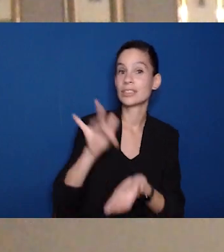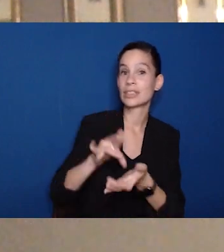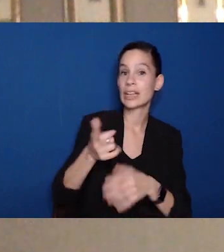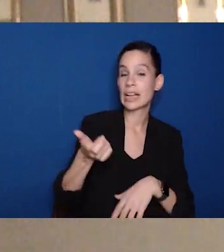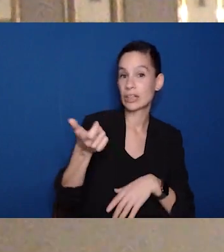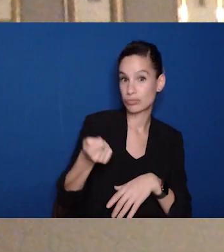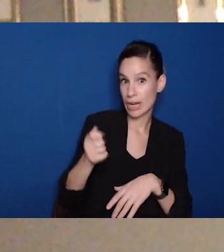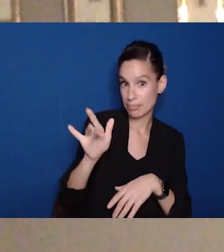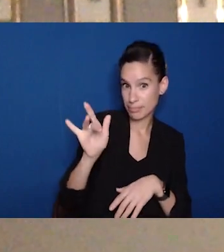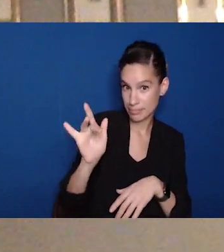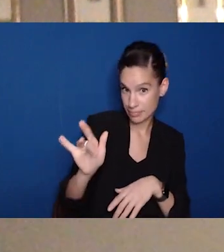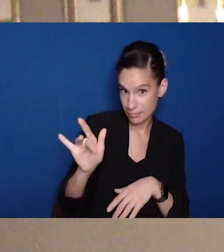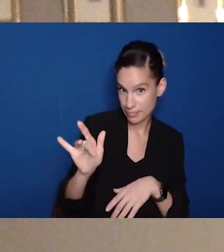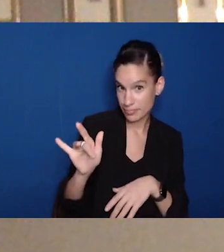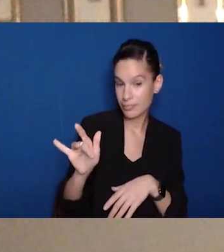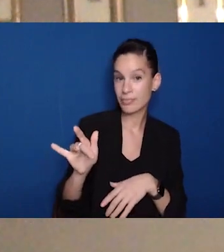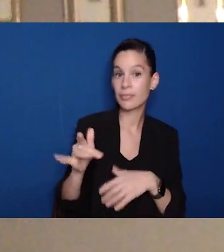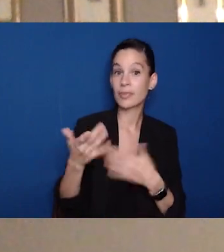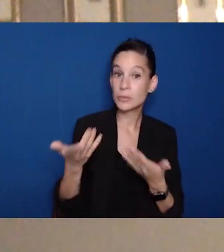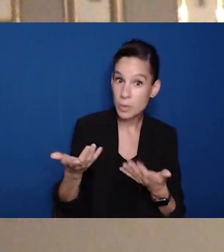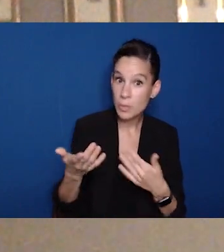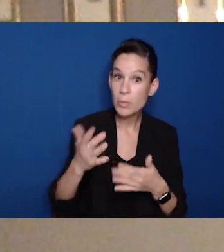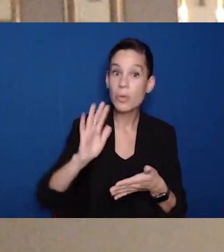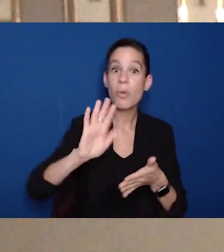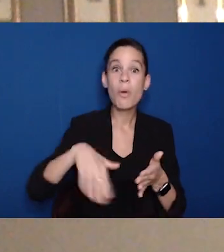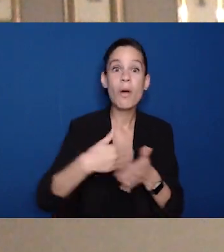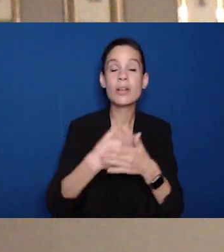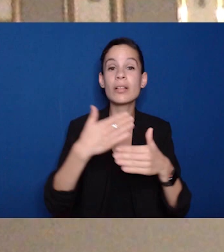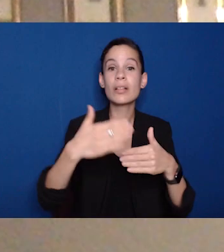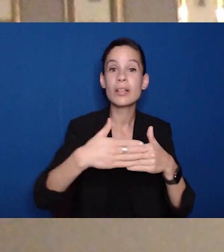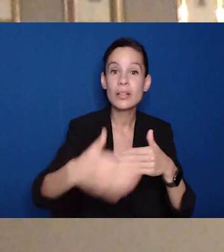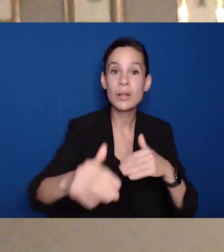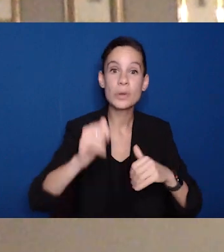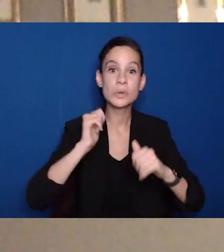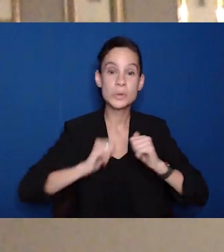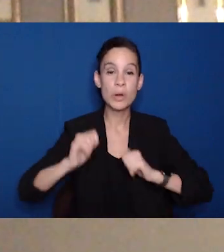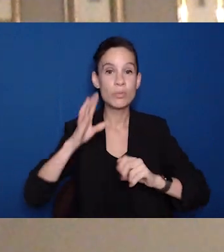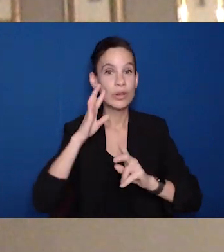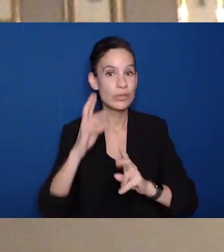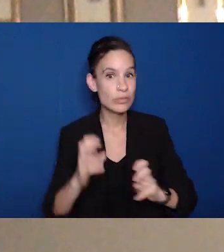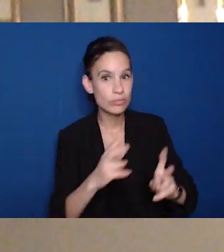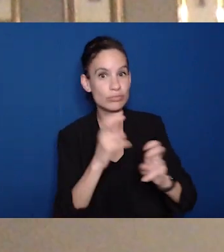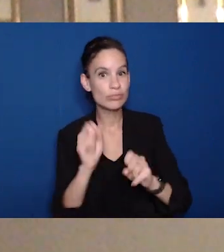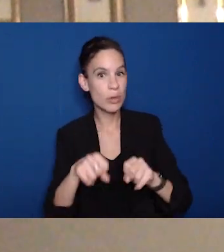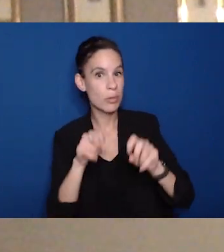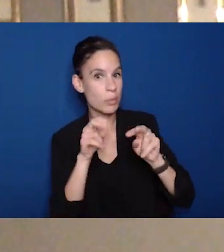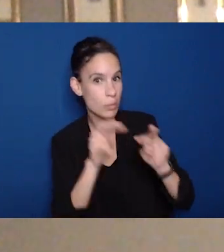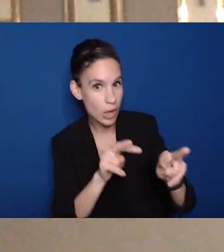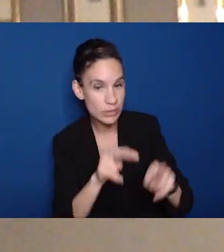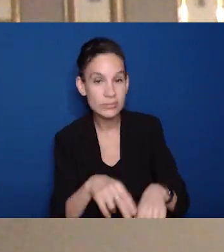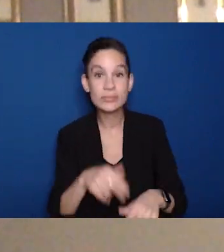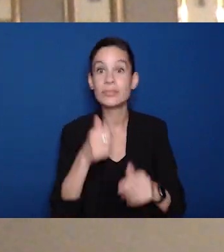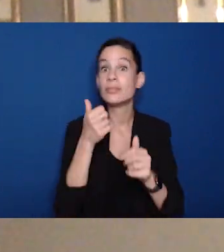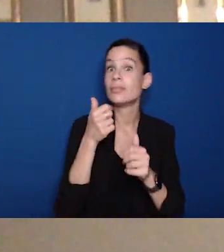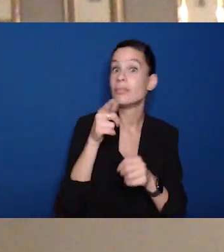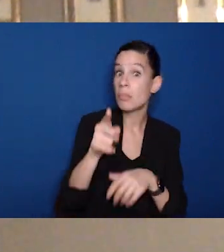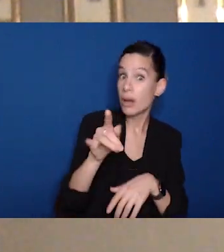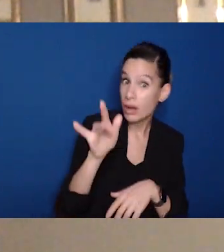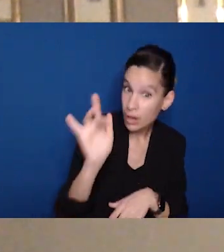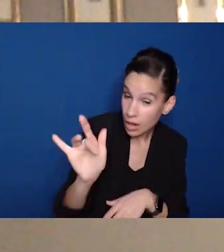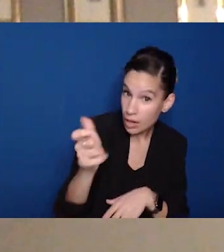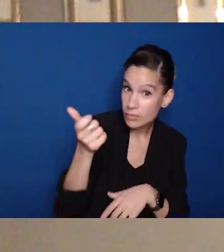So give us a subscribe so you can get all future episodes as soon as they come out. Also,